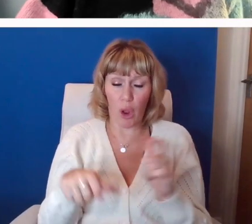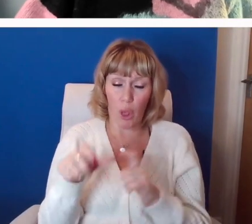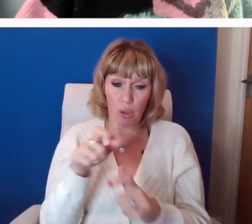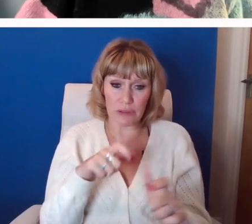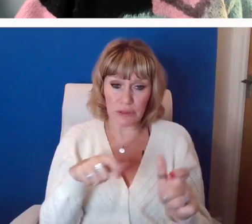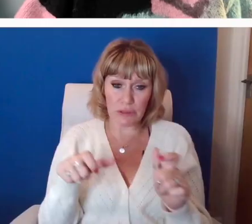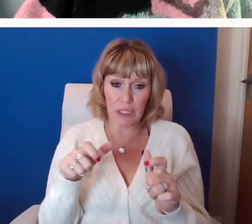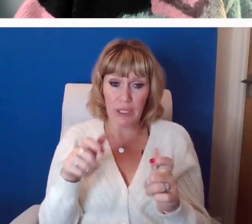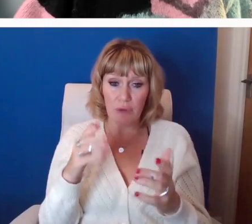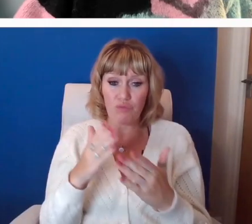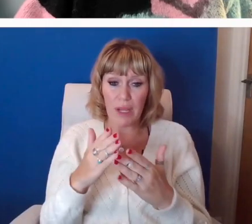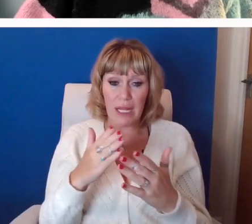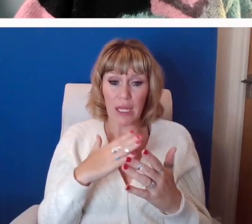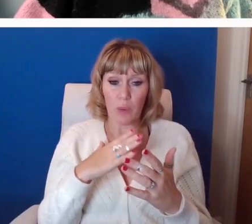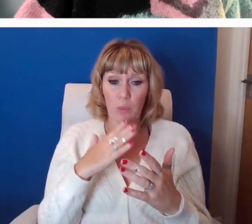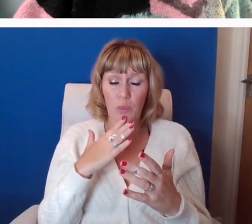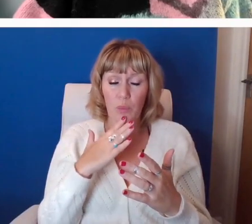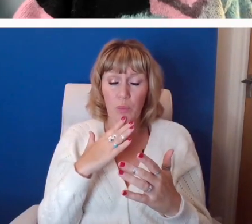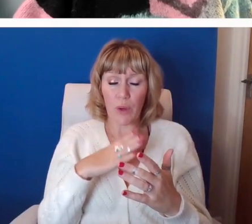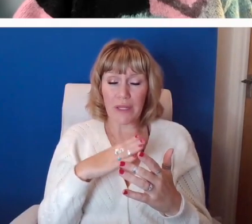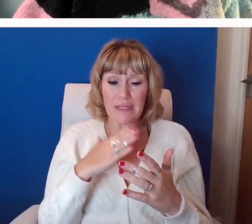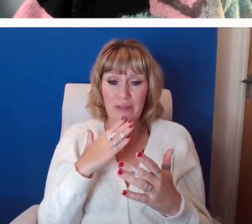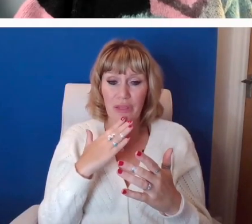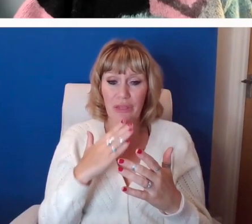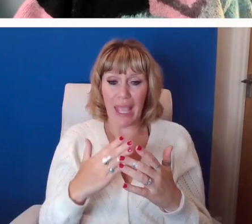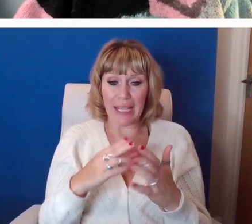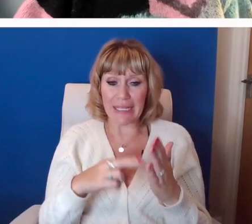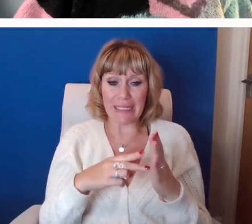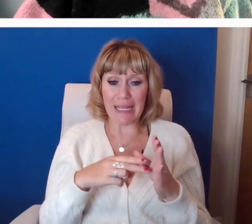to say a huge thank you again to Nancy for